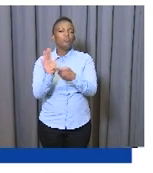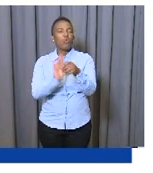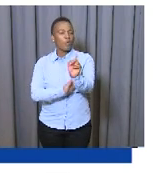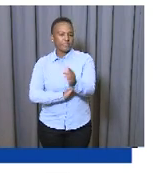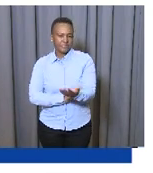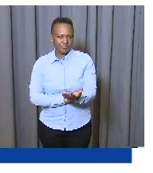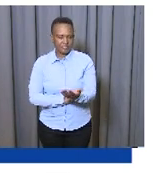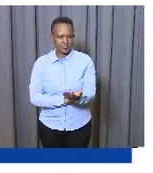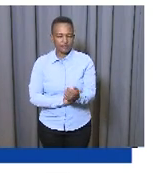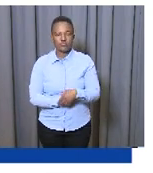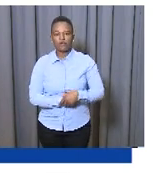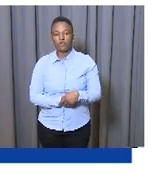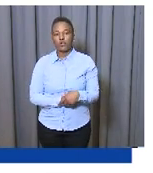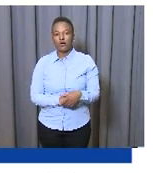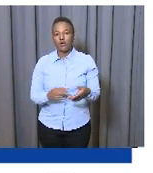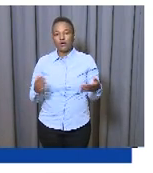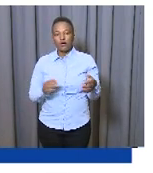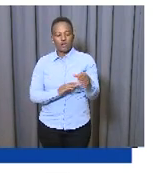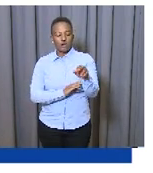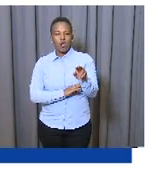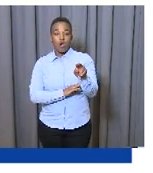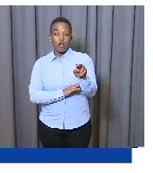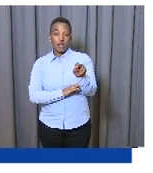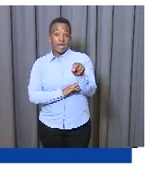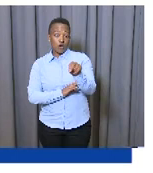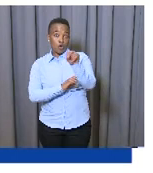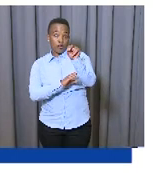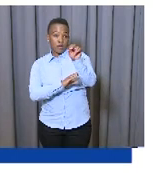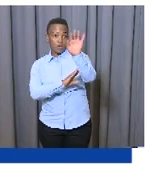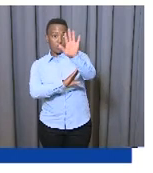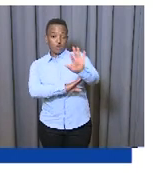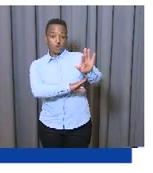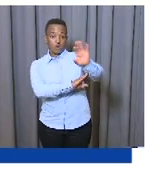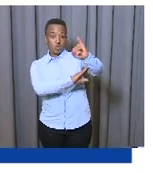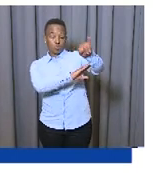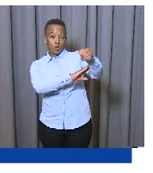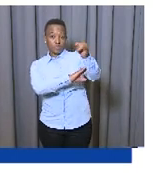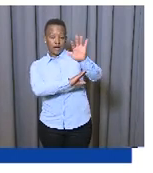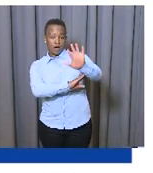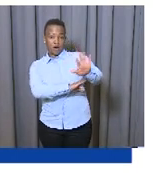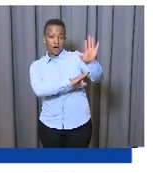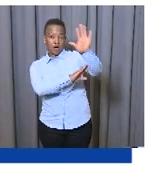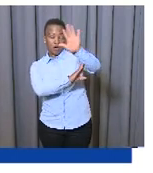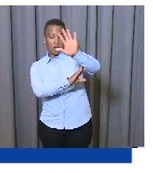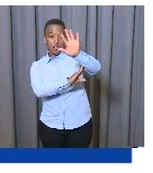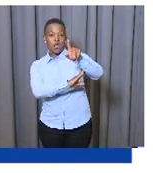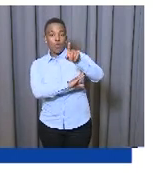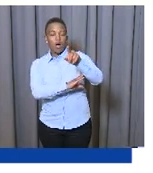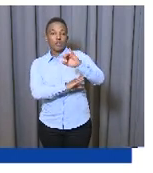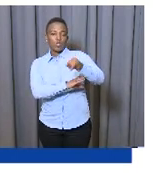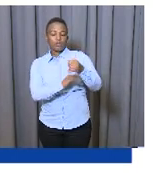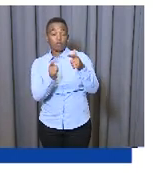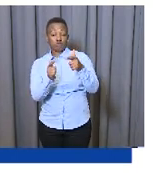So we still have in the northern suburbs of Johannesburg, if Johannesburg is still the epicenter, and it's still,